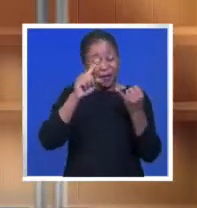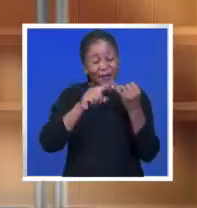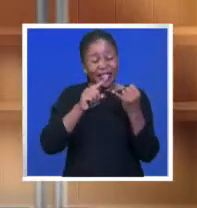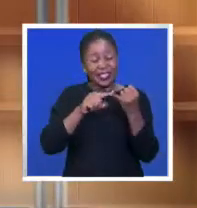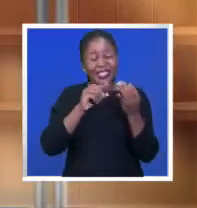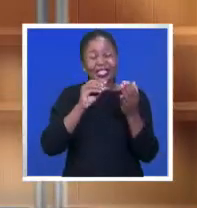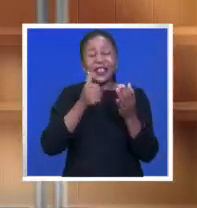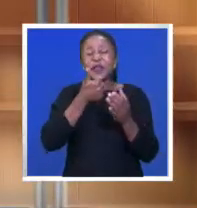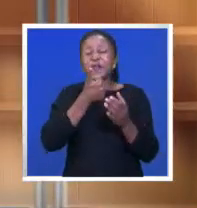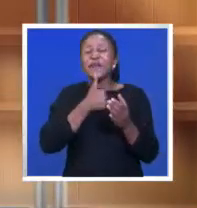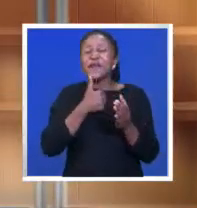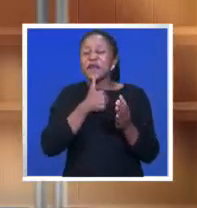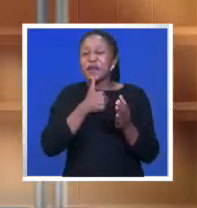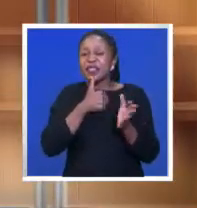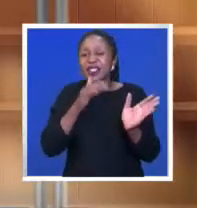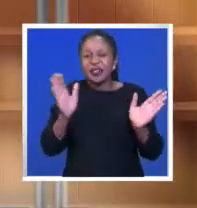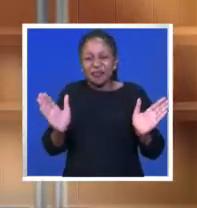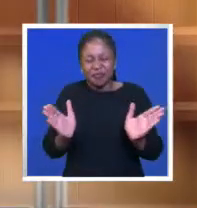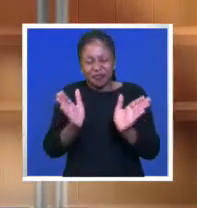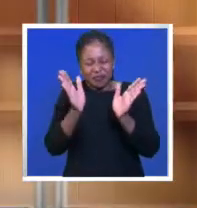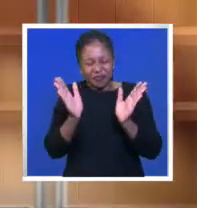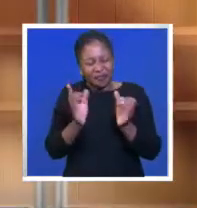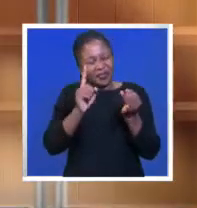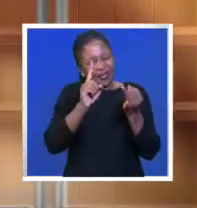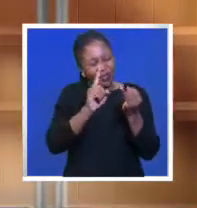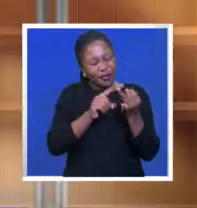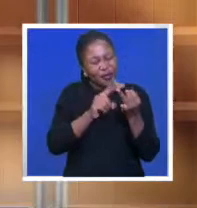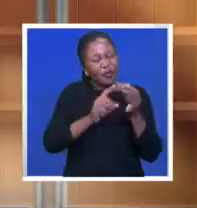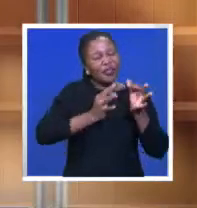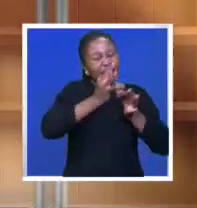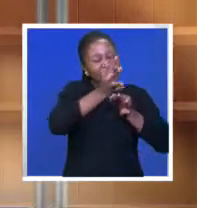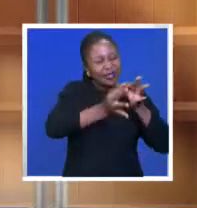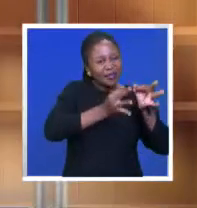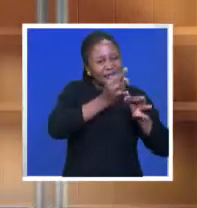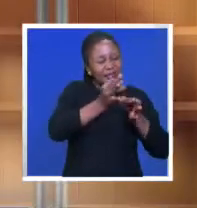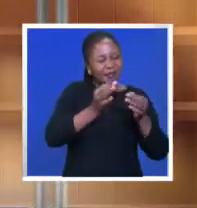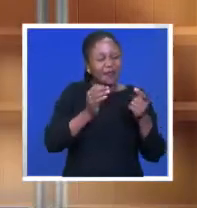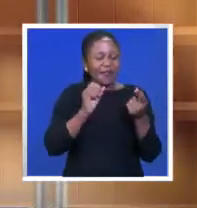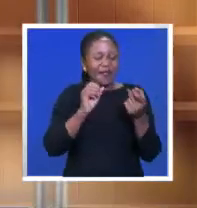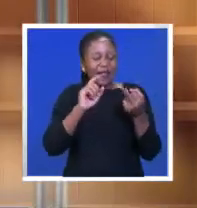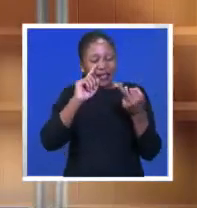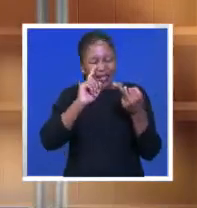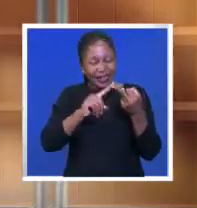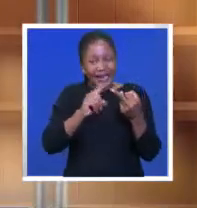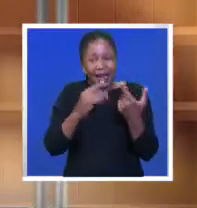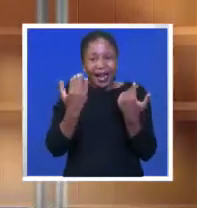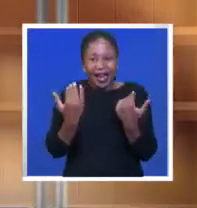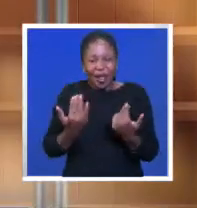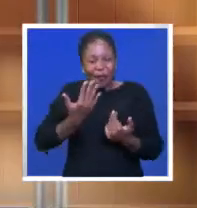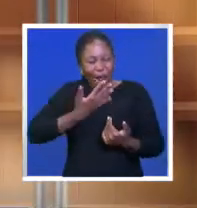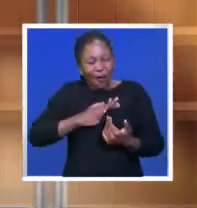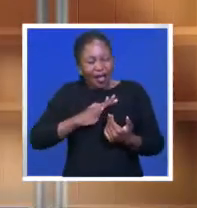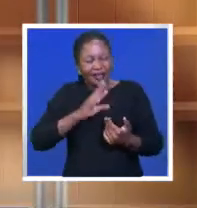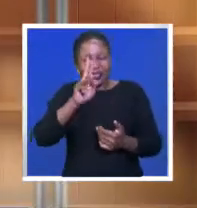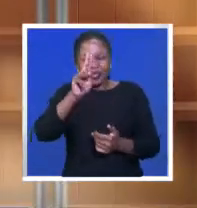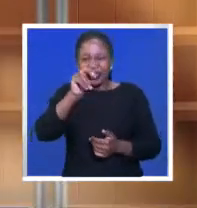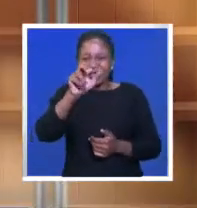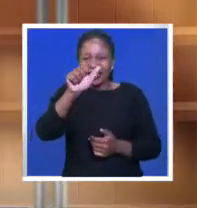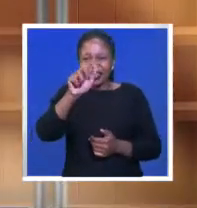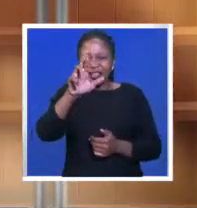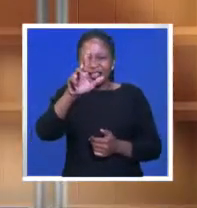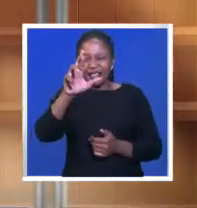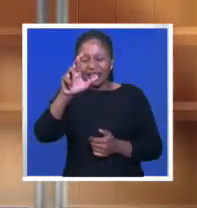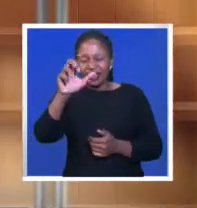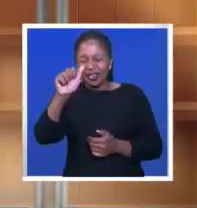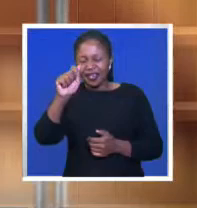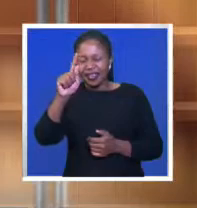text. And now we are doing a narrative text together. So by now, we have also seen how the questions are